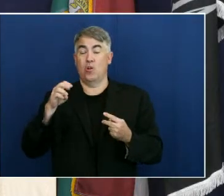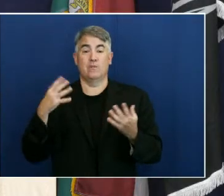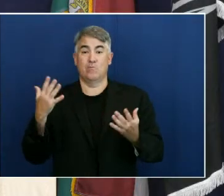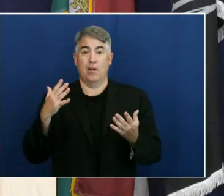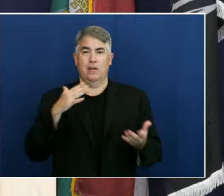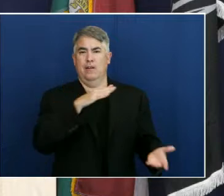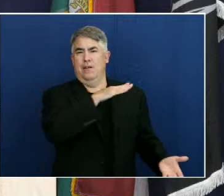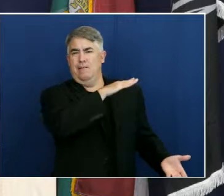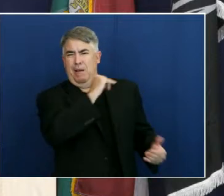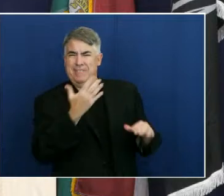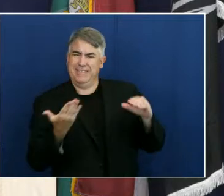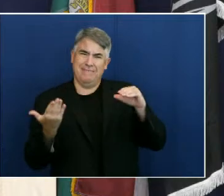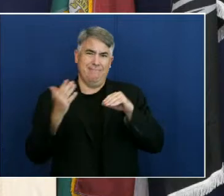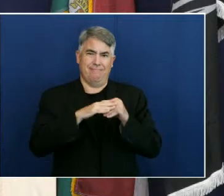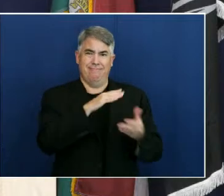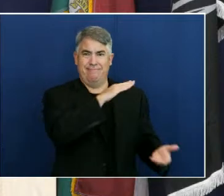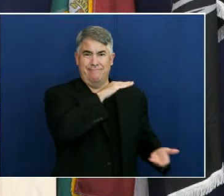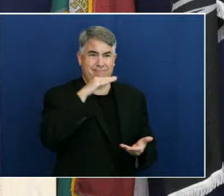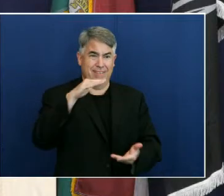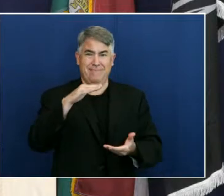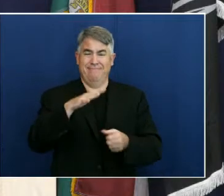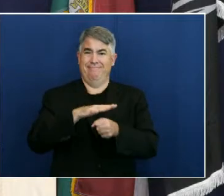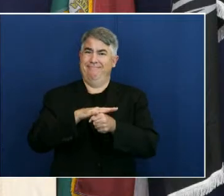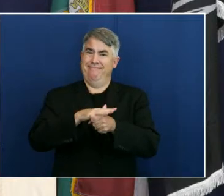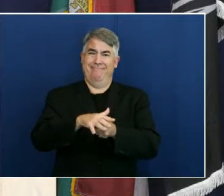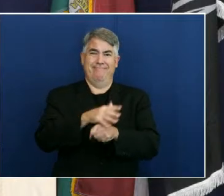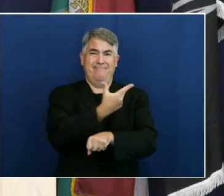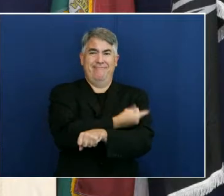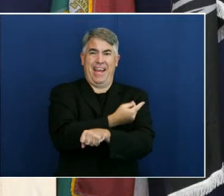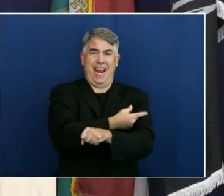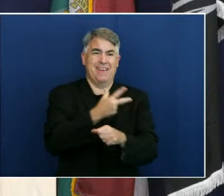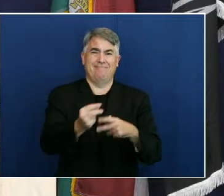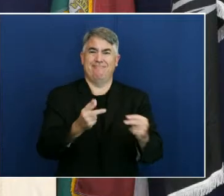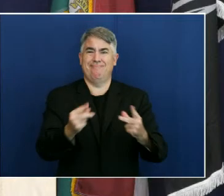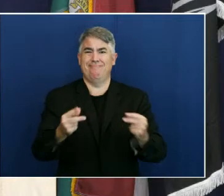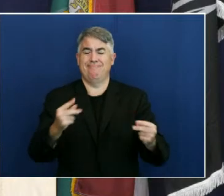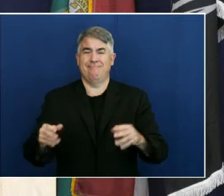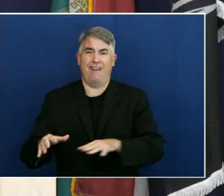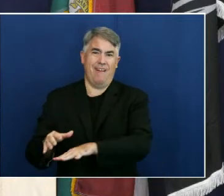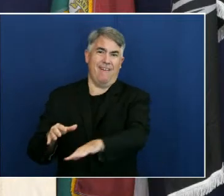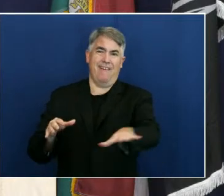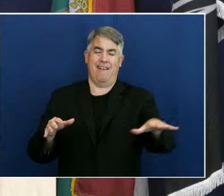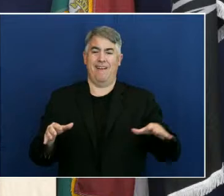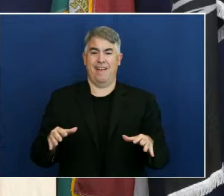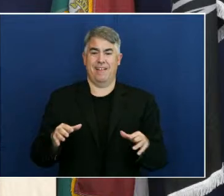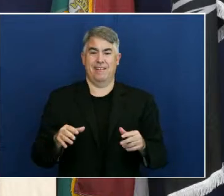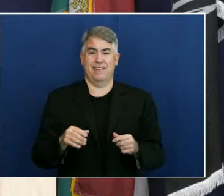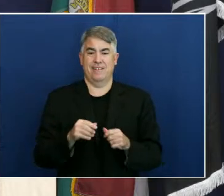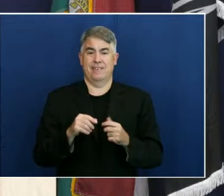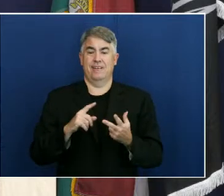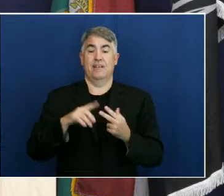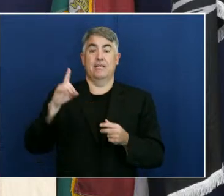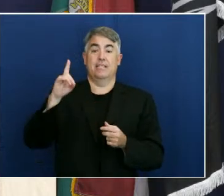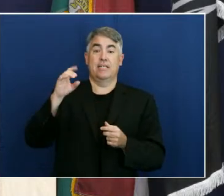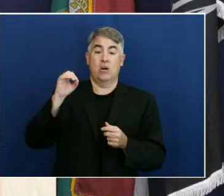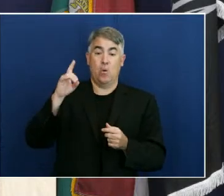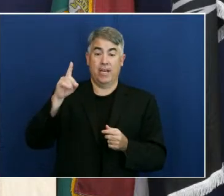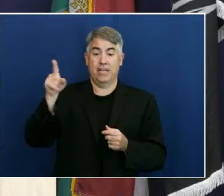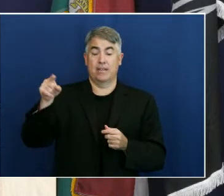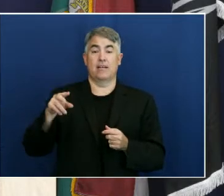everything we're doing, we remain one of the top counties in California. And so we're seeing considerable progress both in terms of